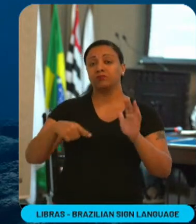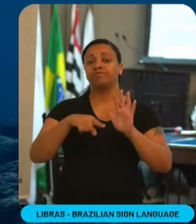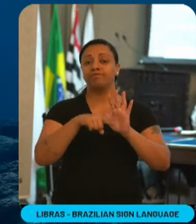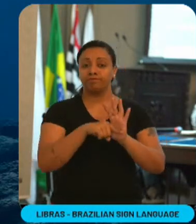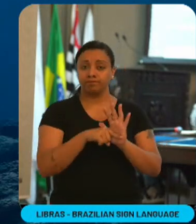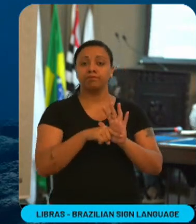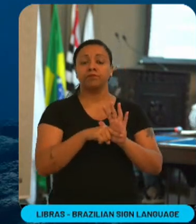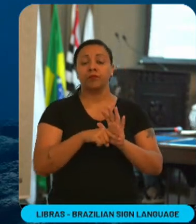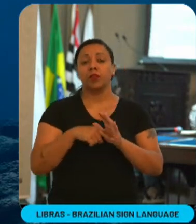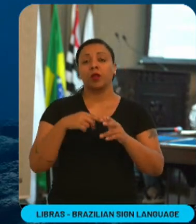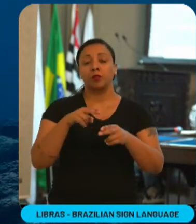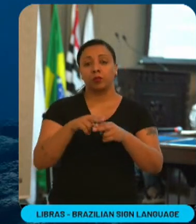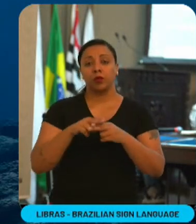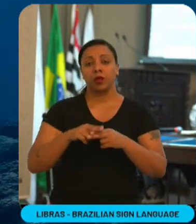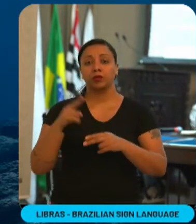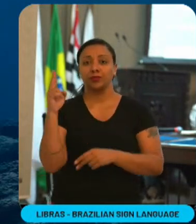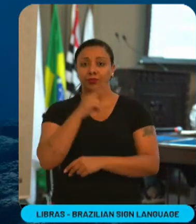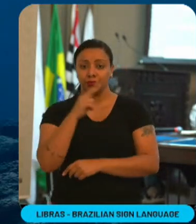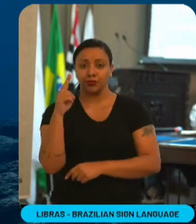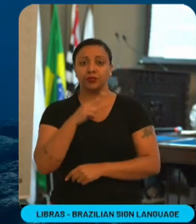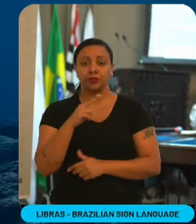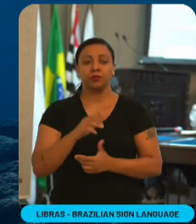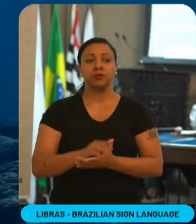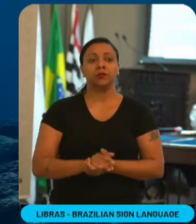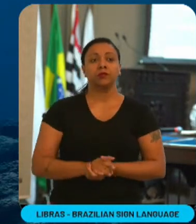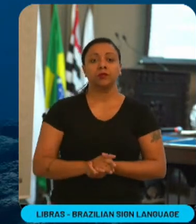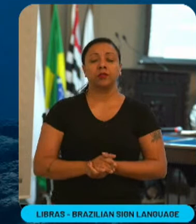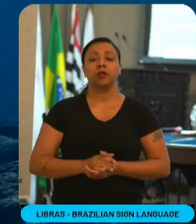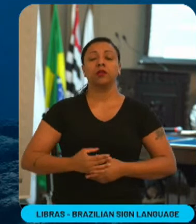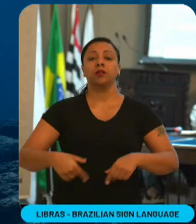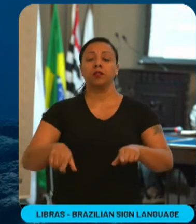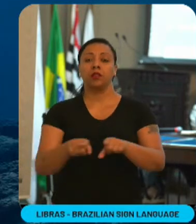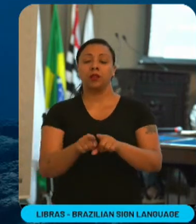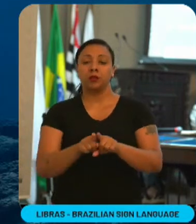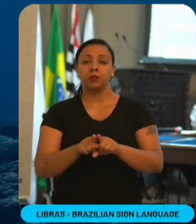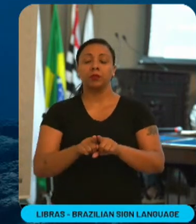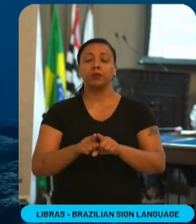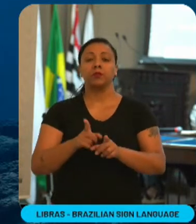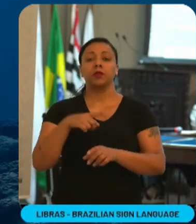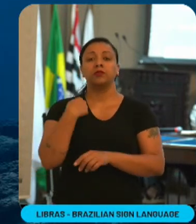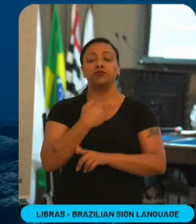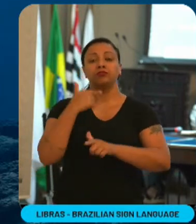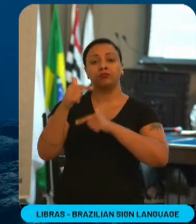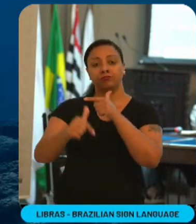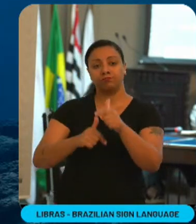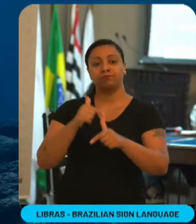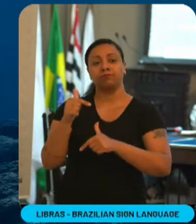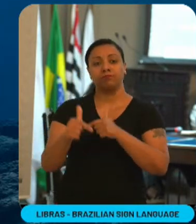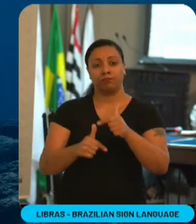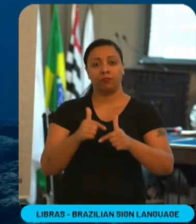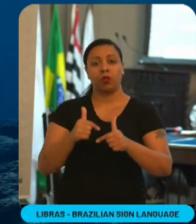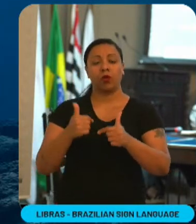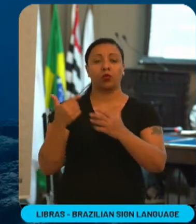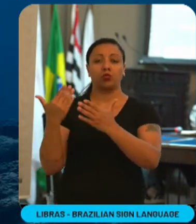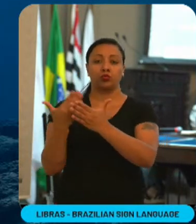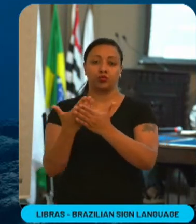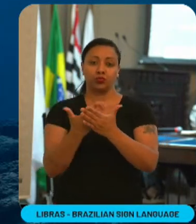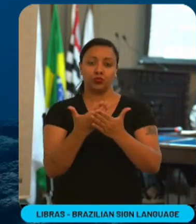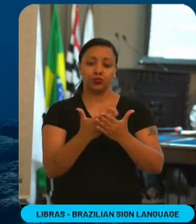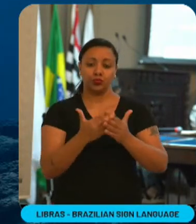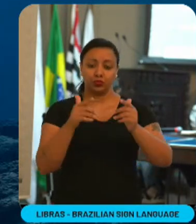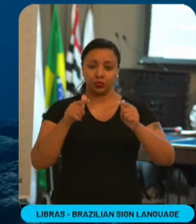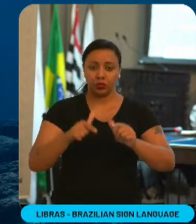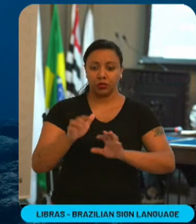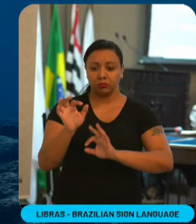of them are not positive due to this emergency. And at the same time, working